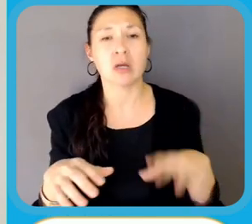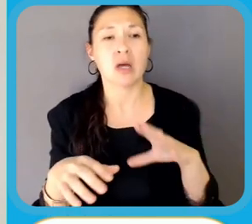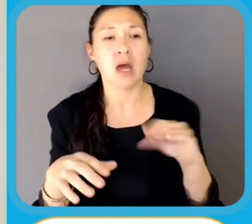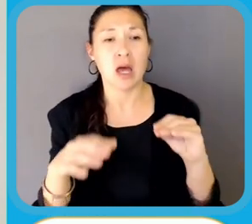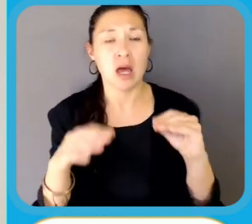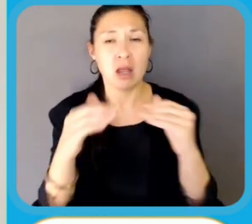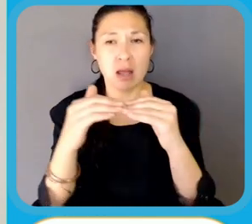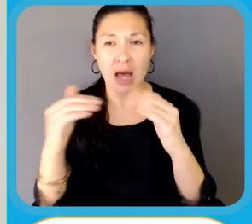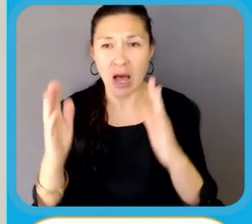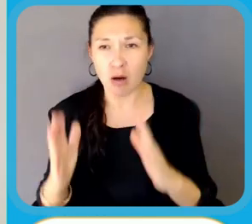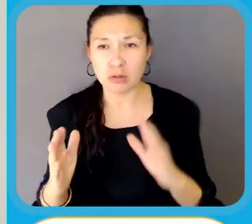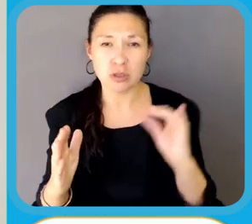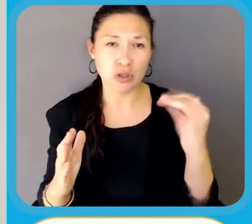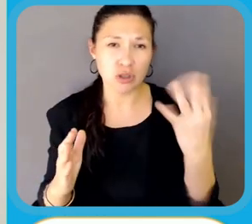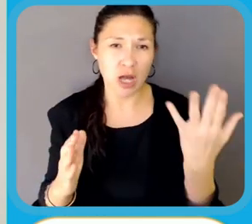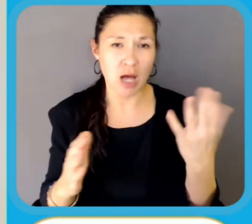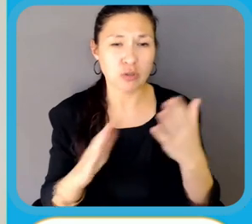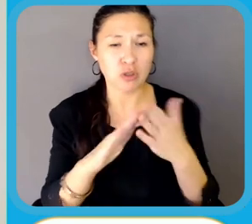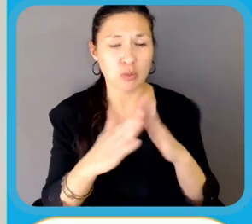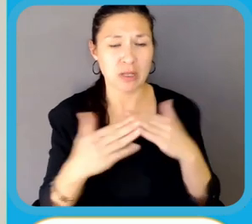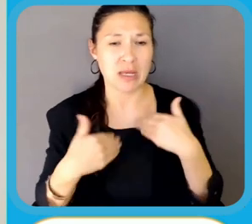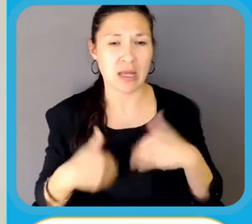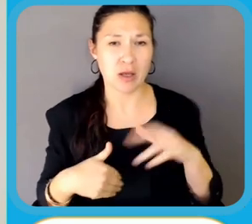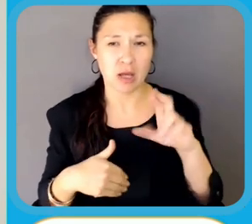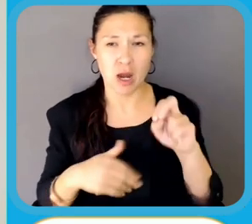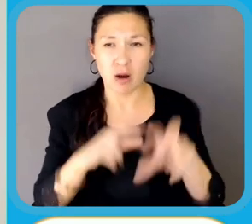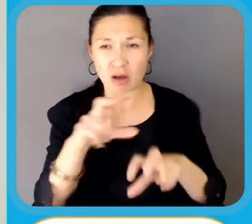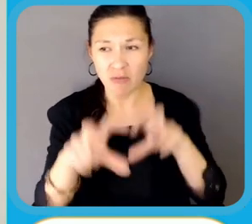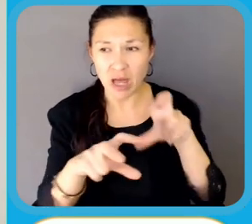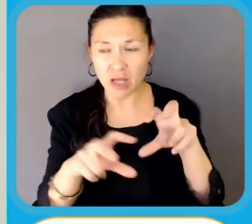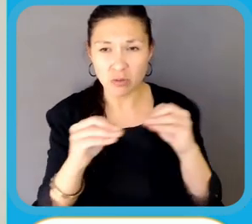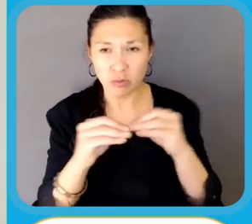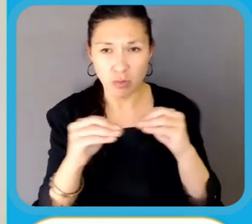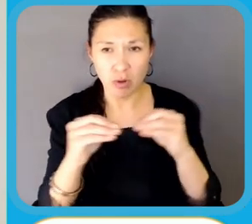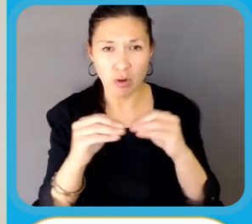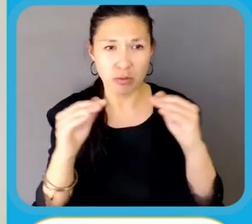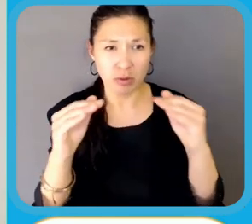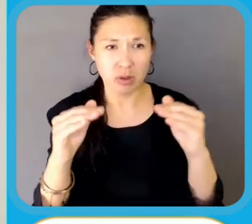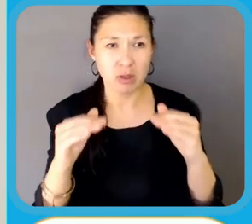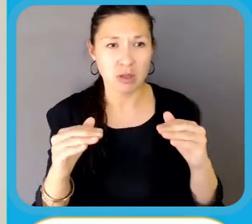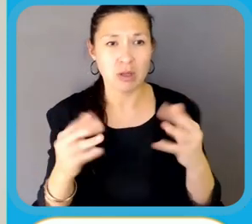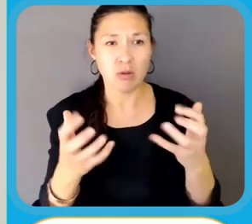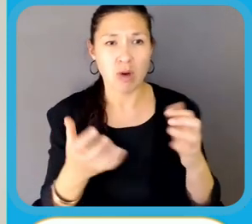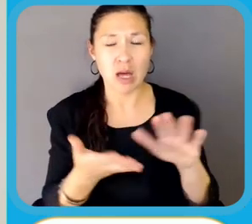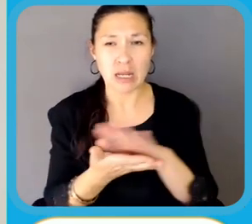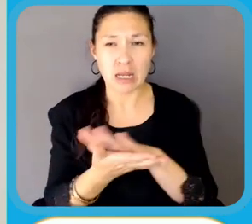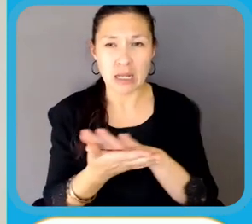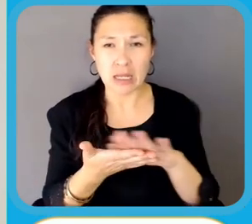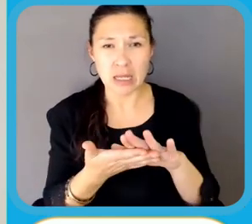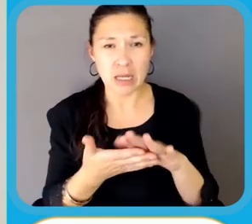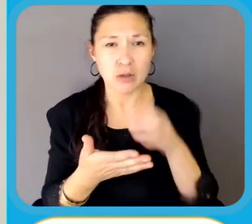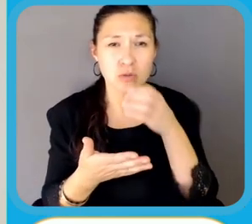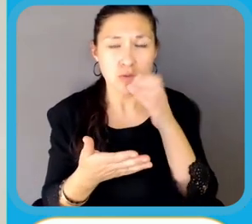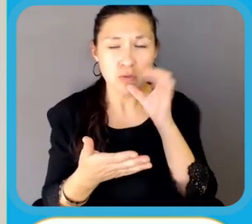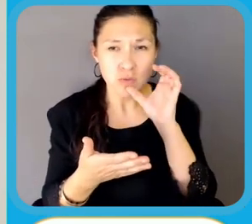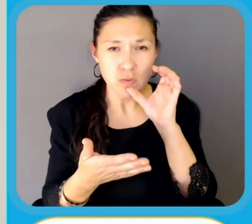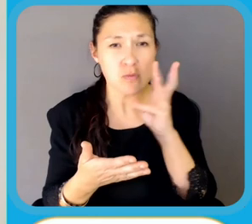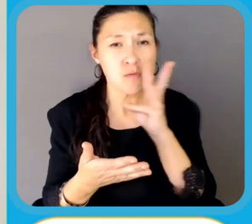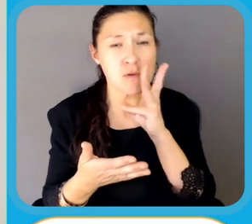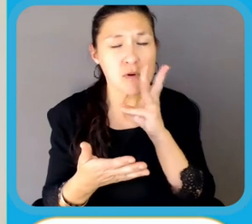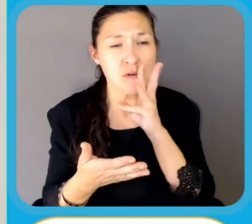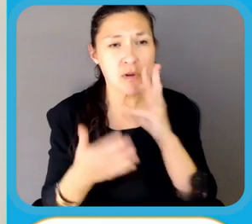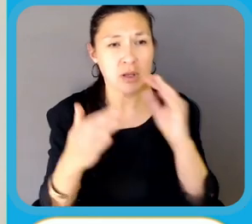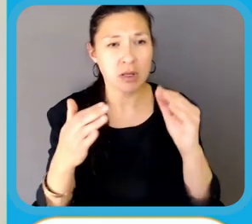community health care. It looks like clean drinking water and environmental justice, child care, and full